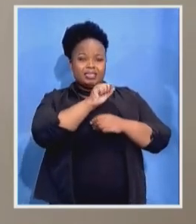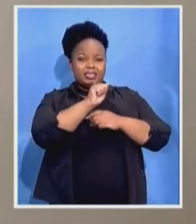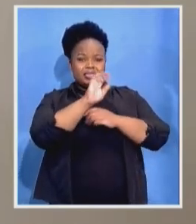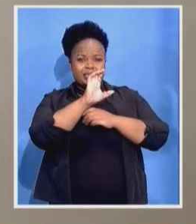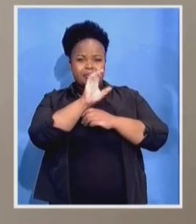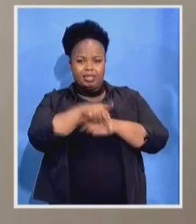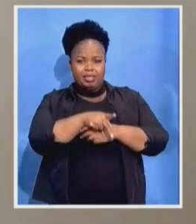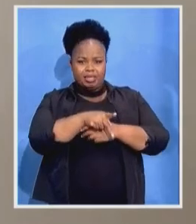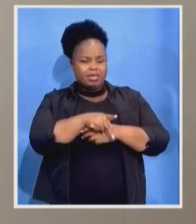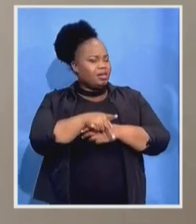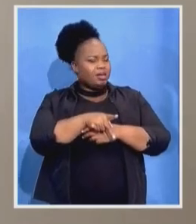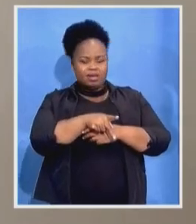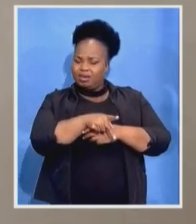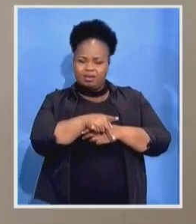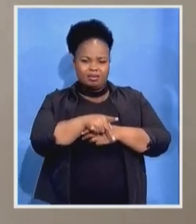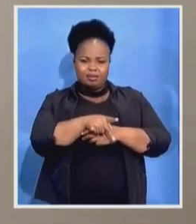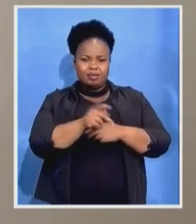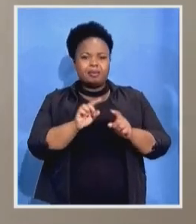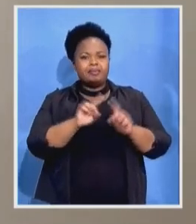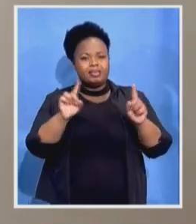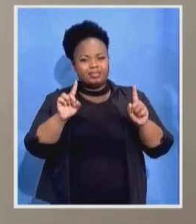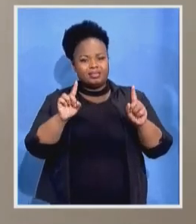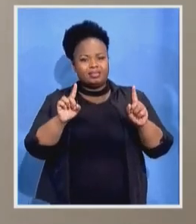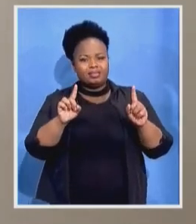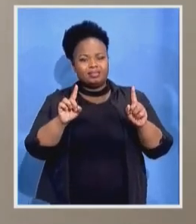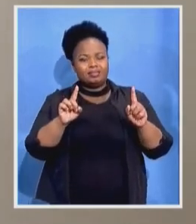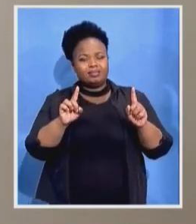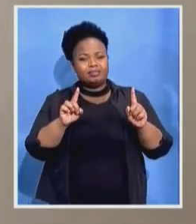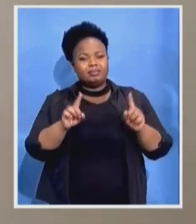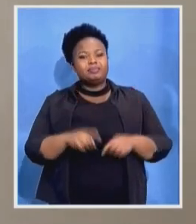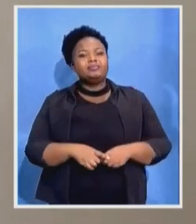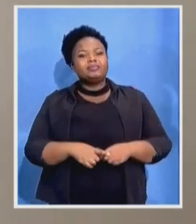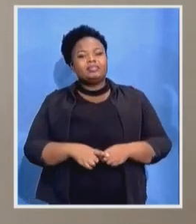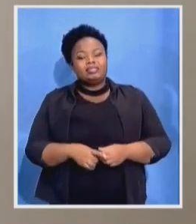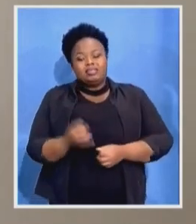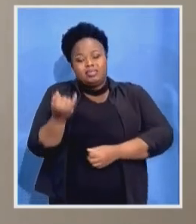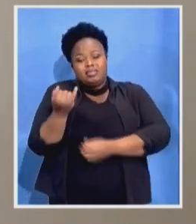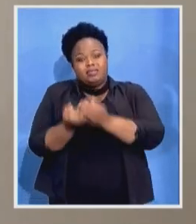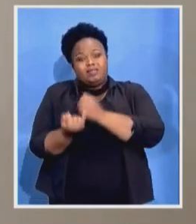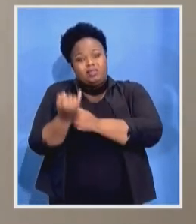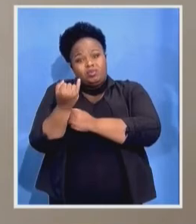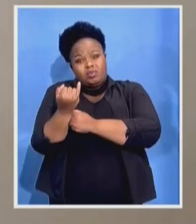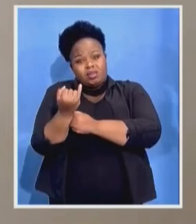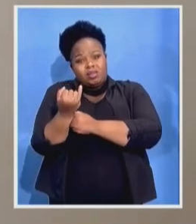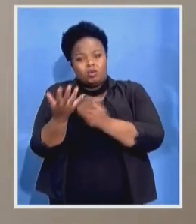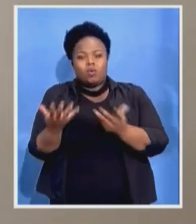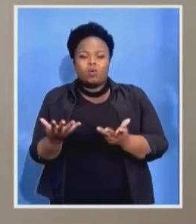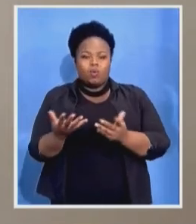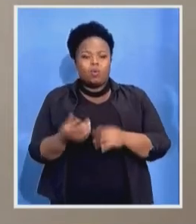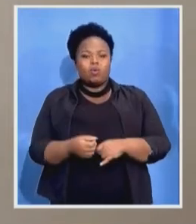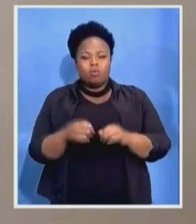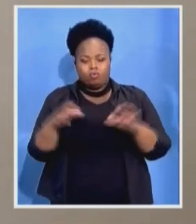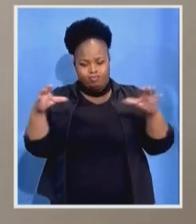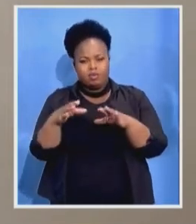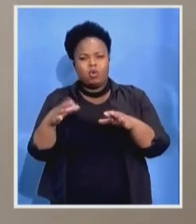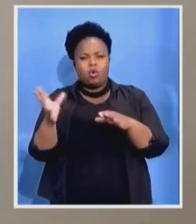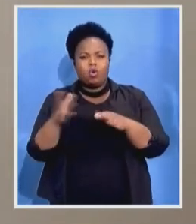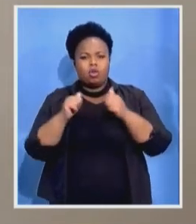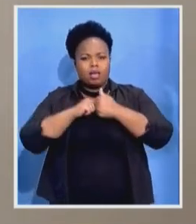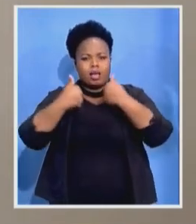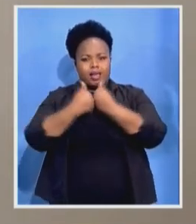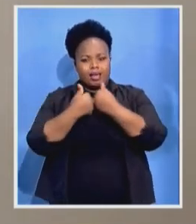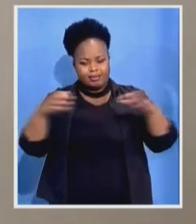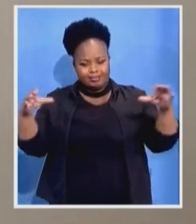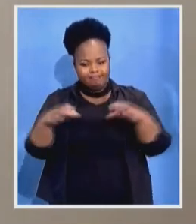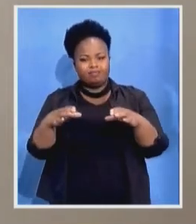collectively and individually, the alliance components, all of them, have called on everyone